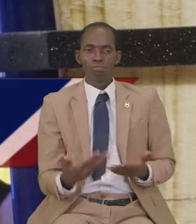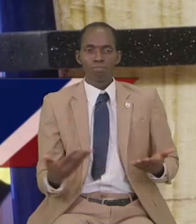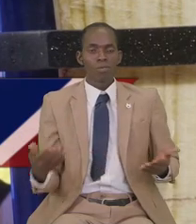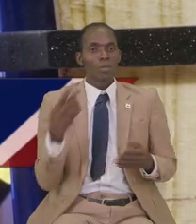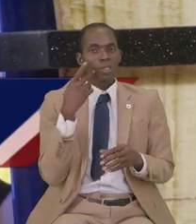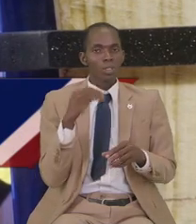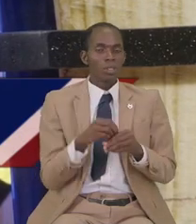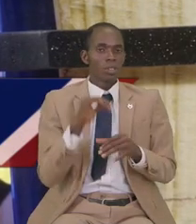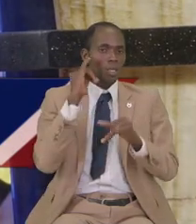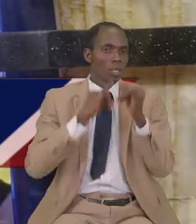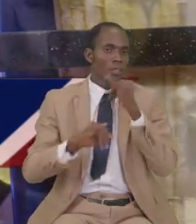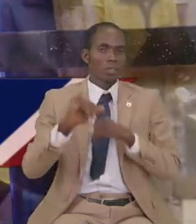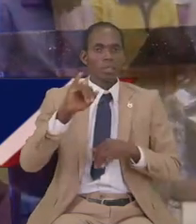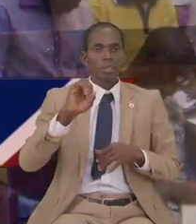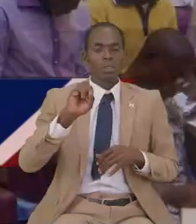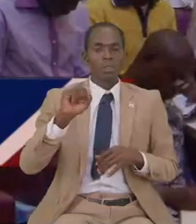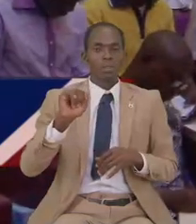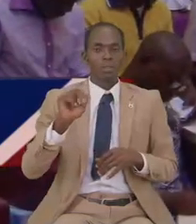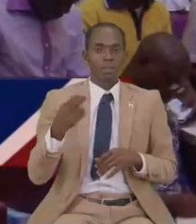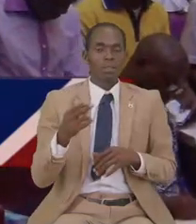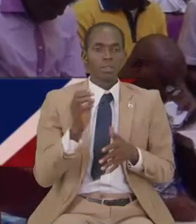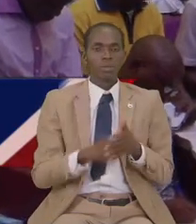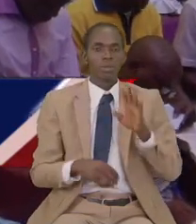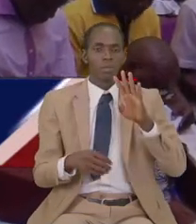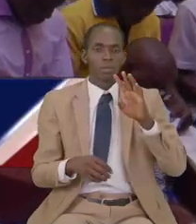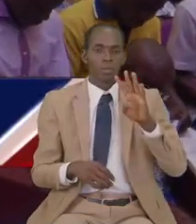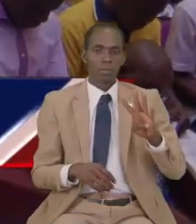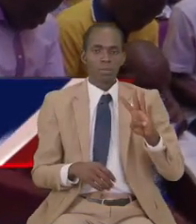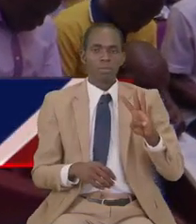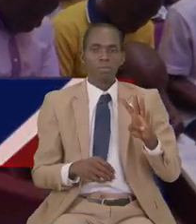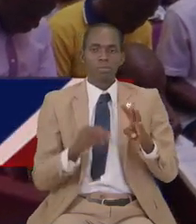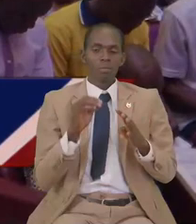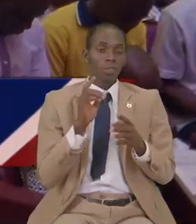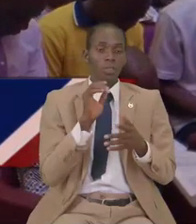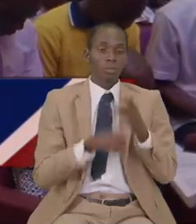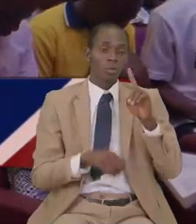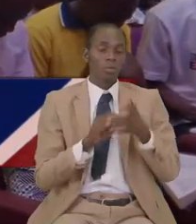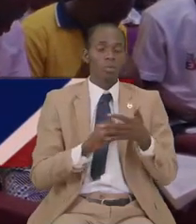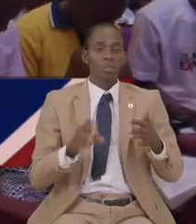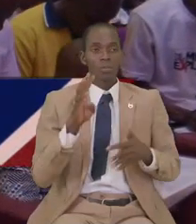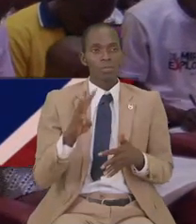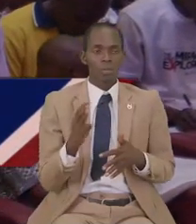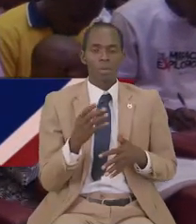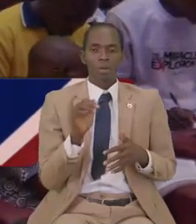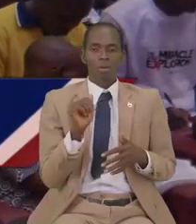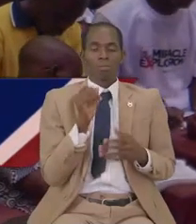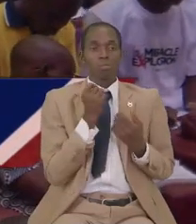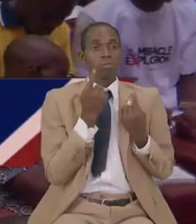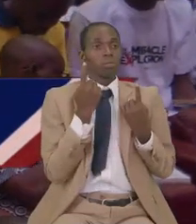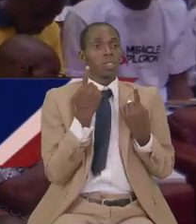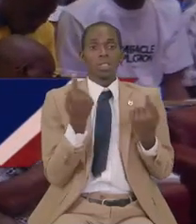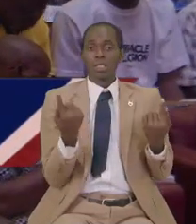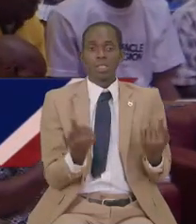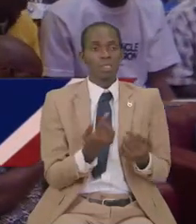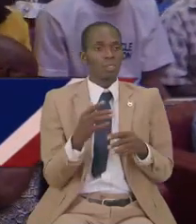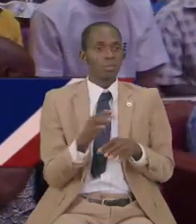chapter 1, verse 4, a sinful nation, a people laden with iniquity, a seed